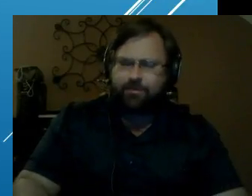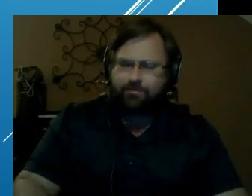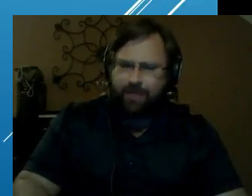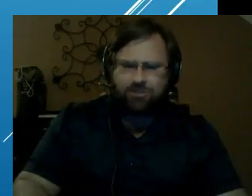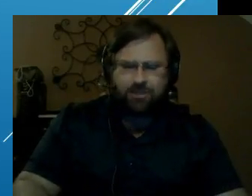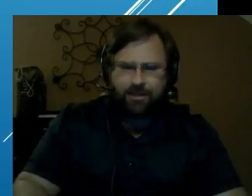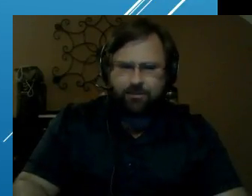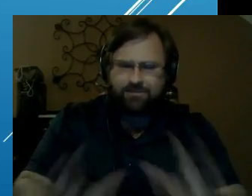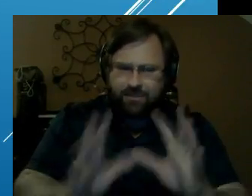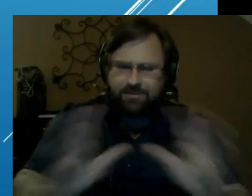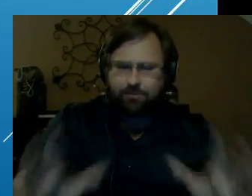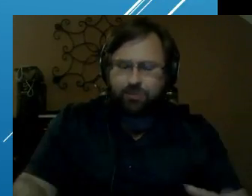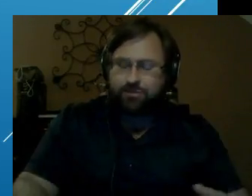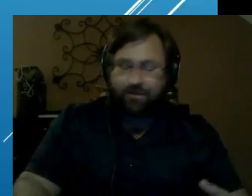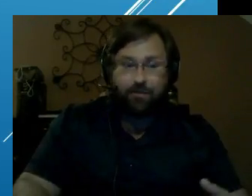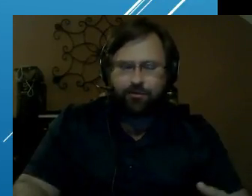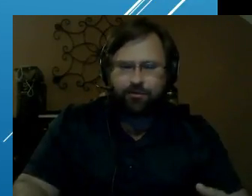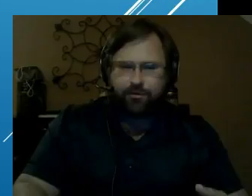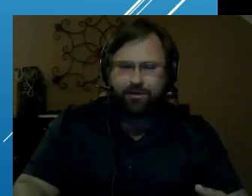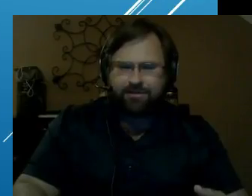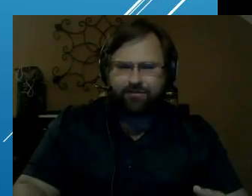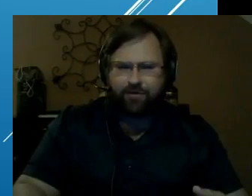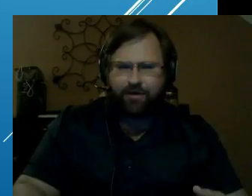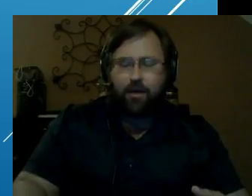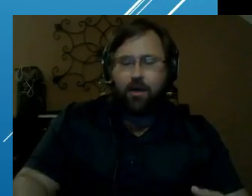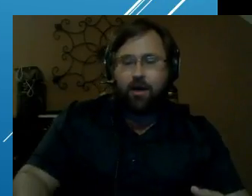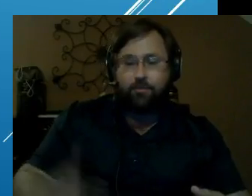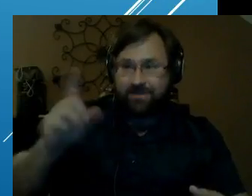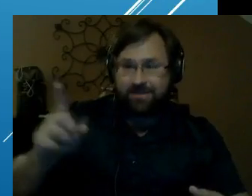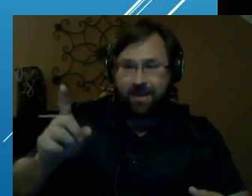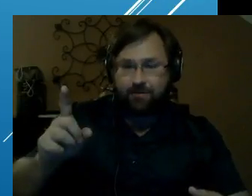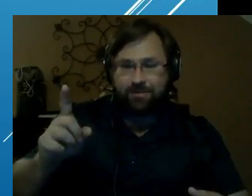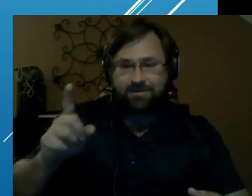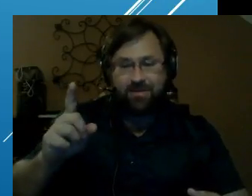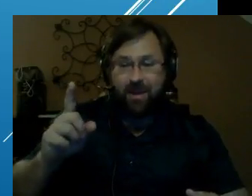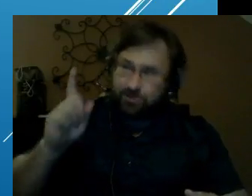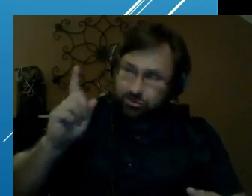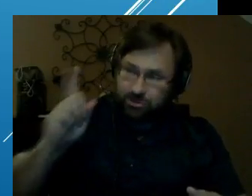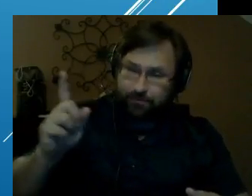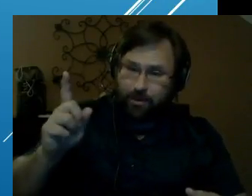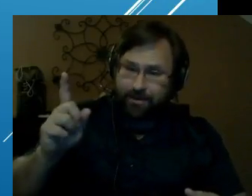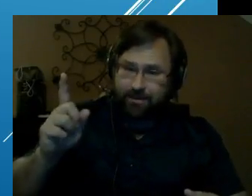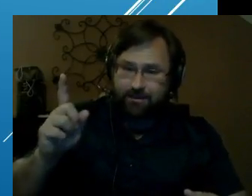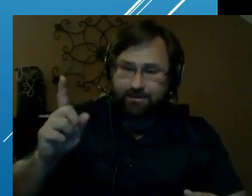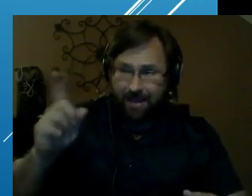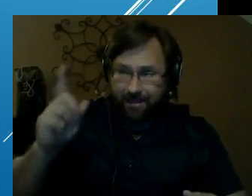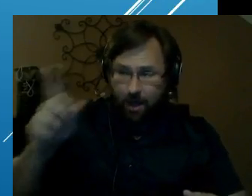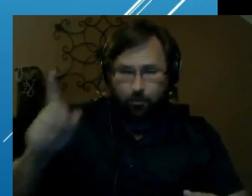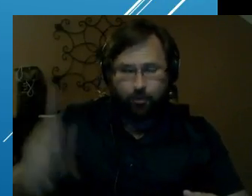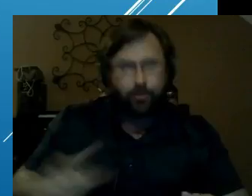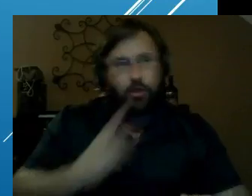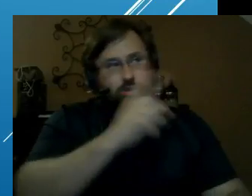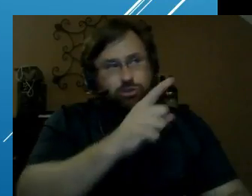similarly, but actually linguists have done some research and found that they're a little bit different. This sign, which means there, is usually pointed a little